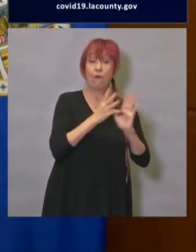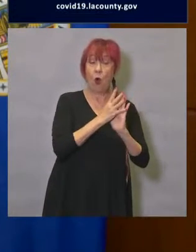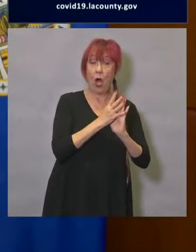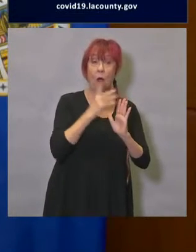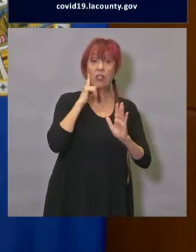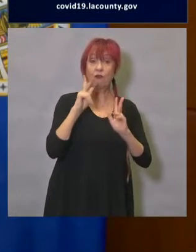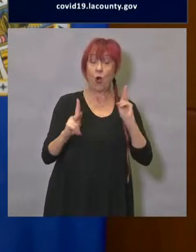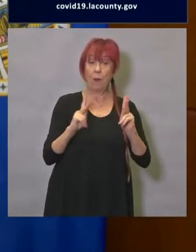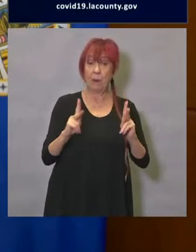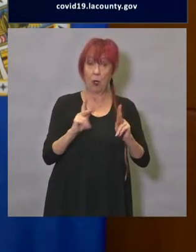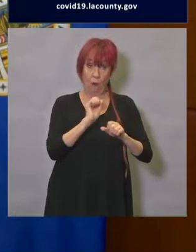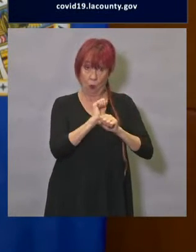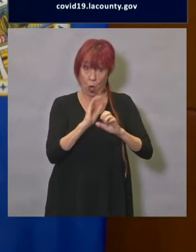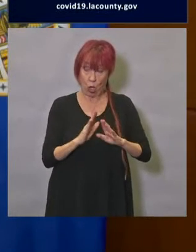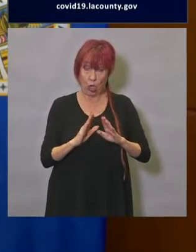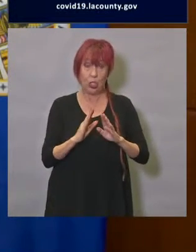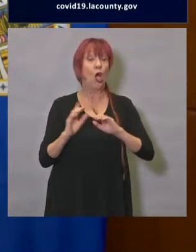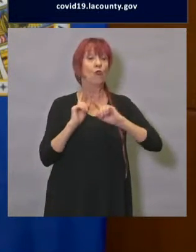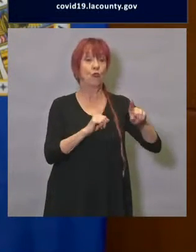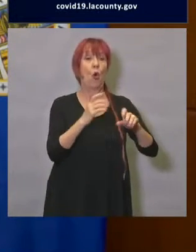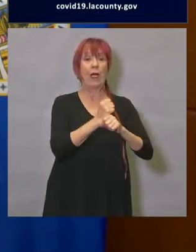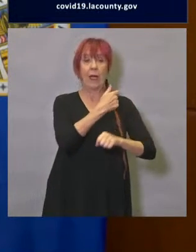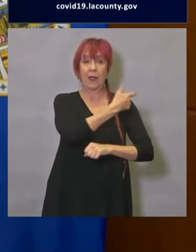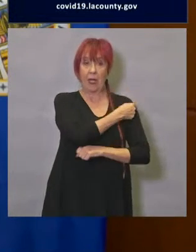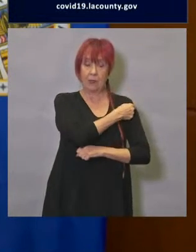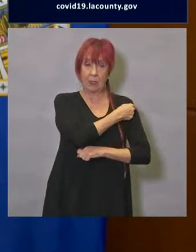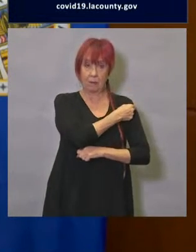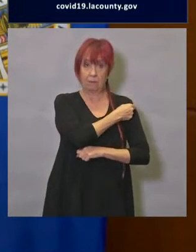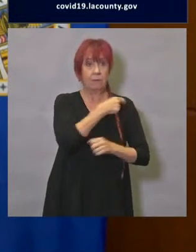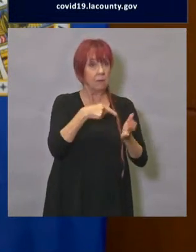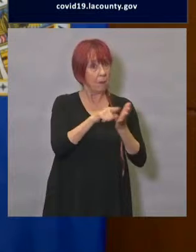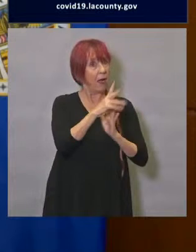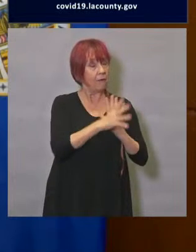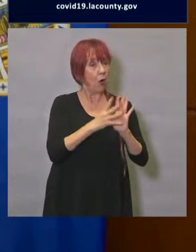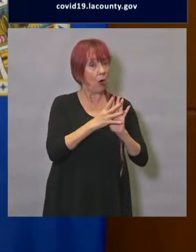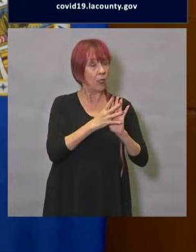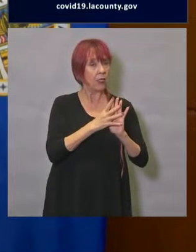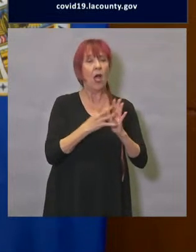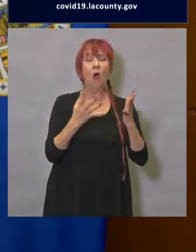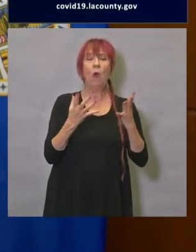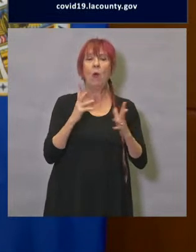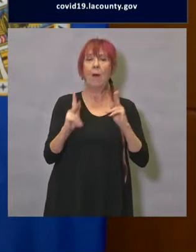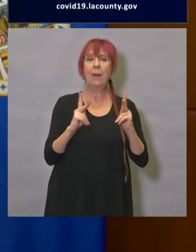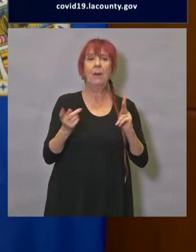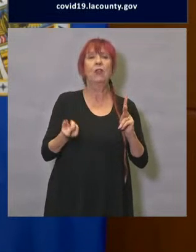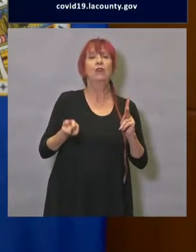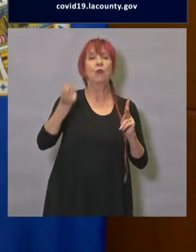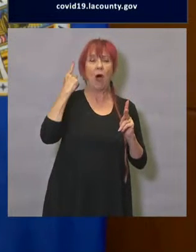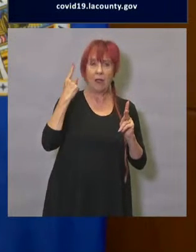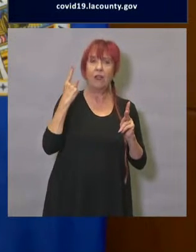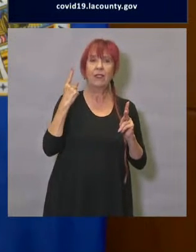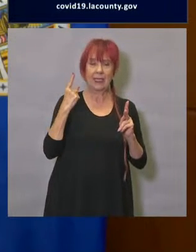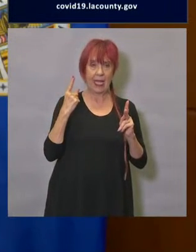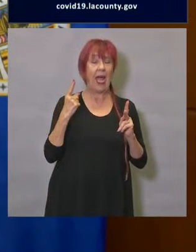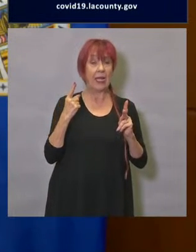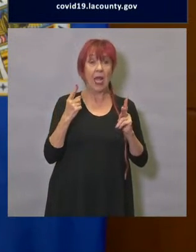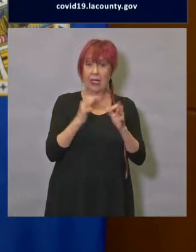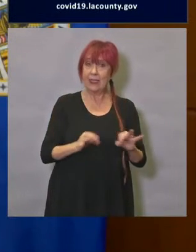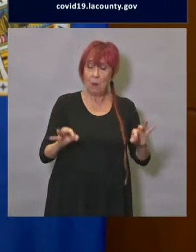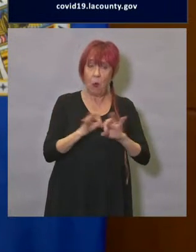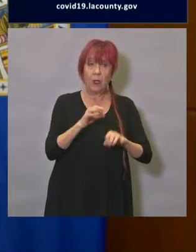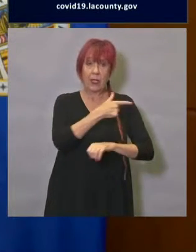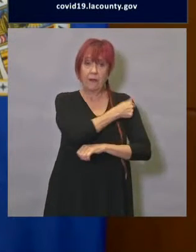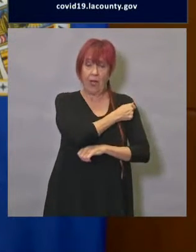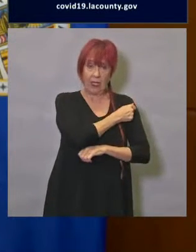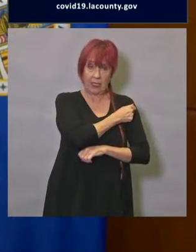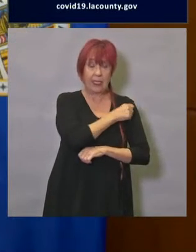So we're trying to really help people understand that it's important to get the vaccine, even when it is hard to leave your job. So we're doing this